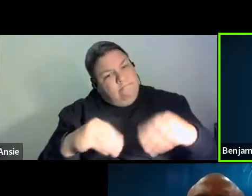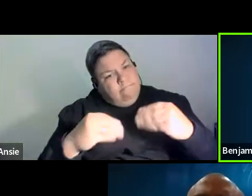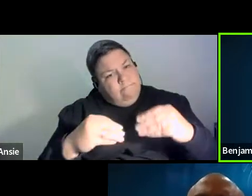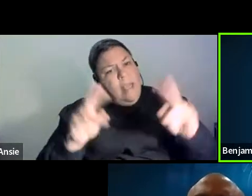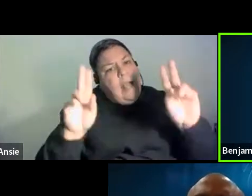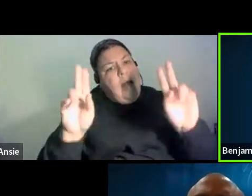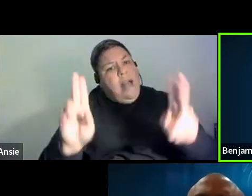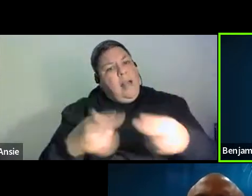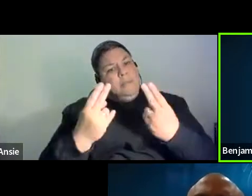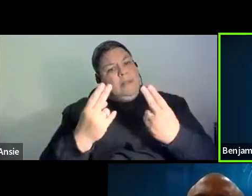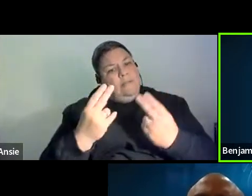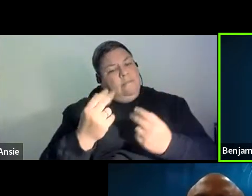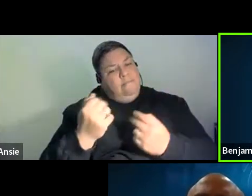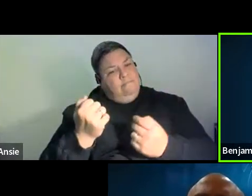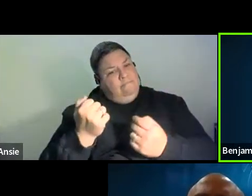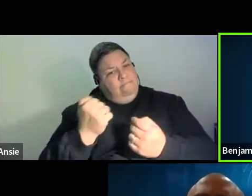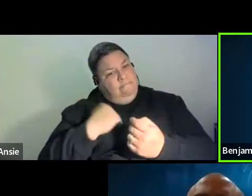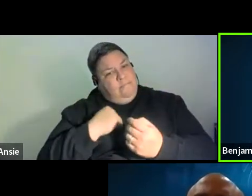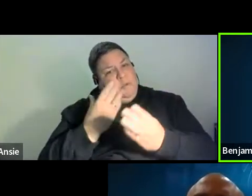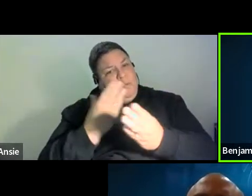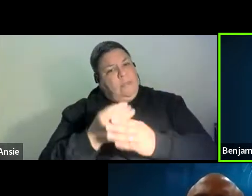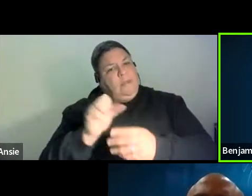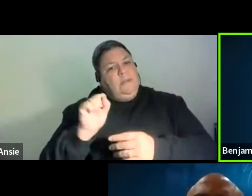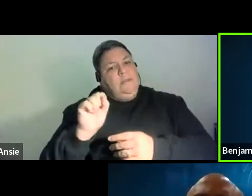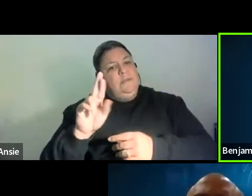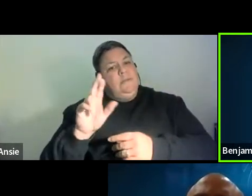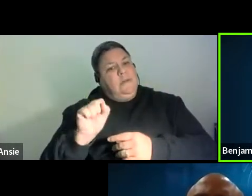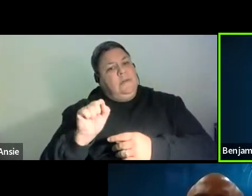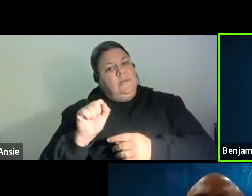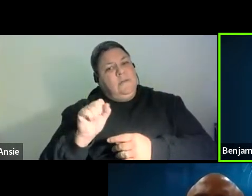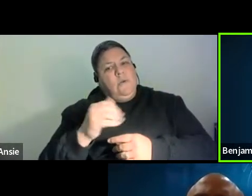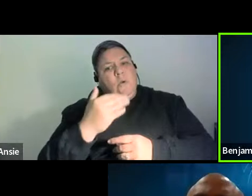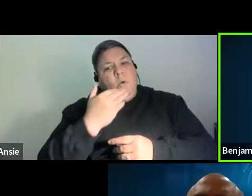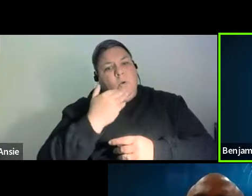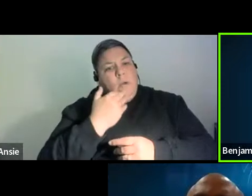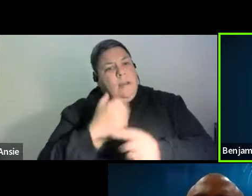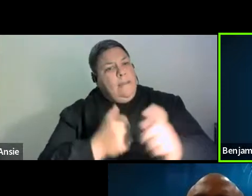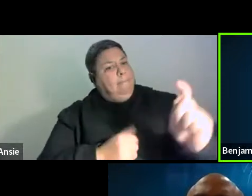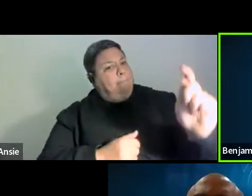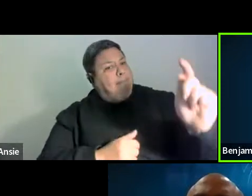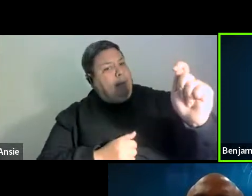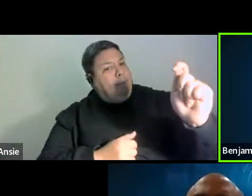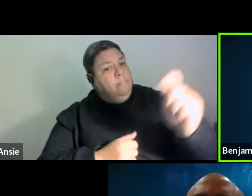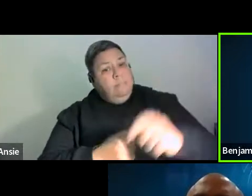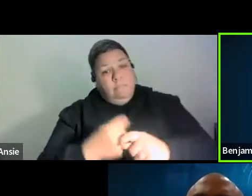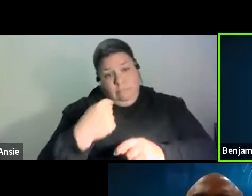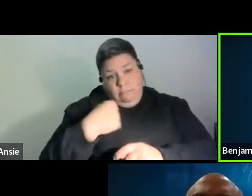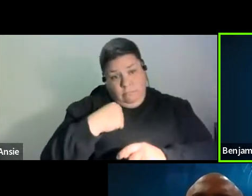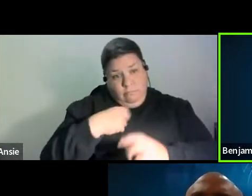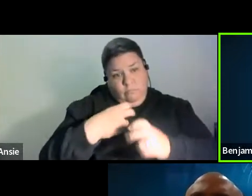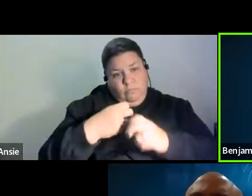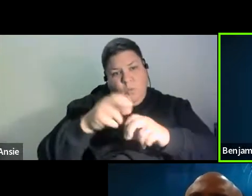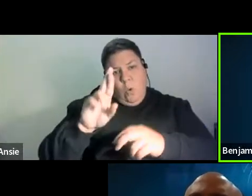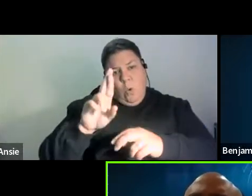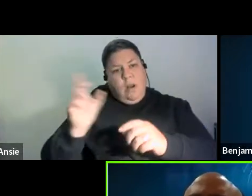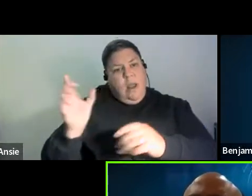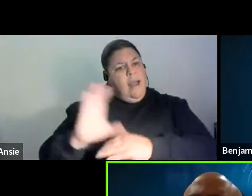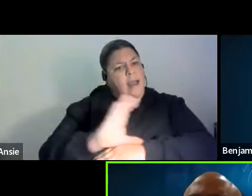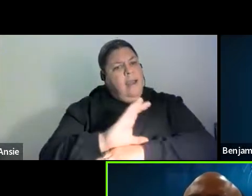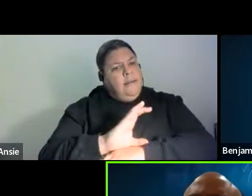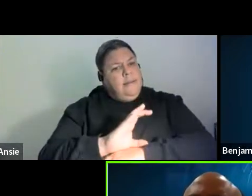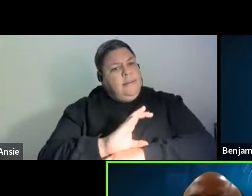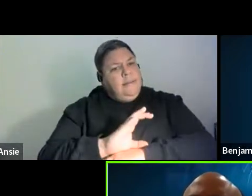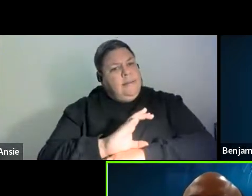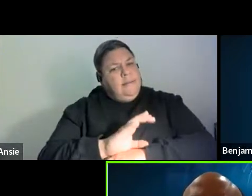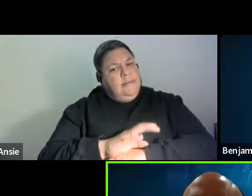the representative with SARS, whose selfie should be uploaded? That would be that of